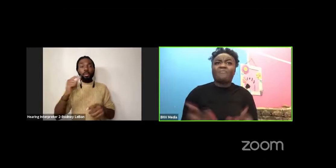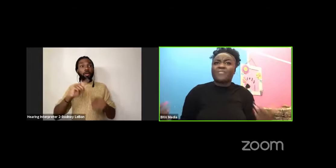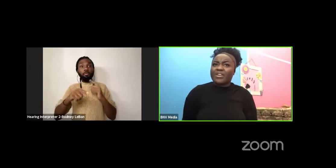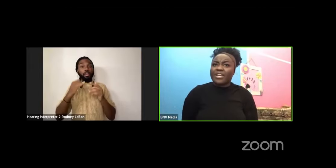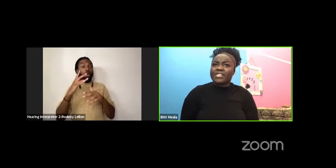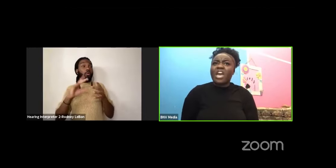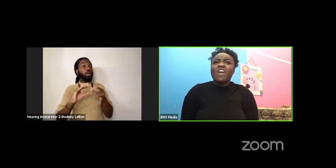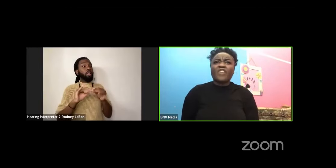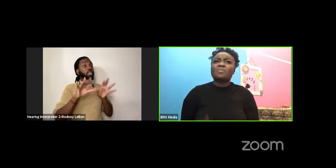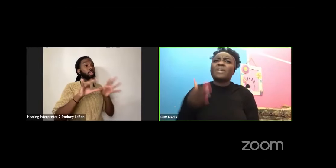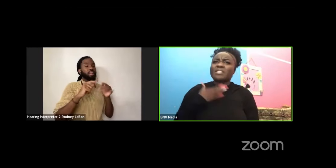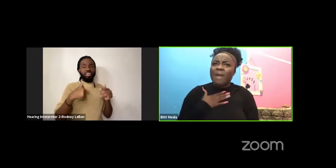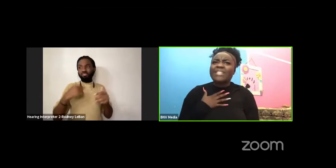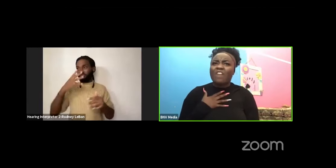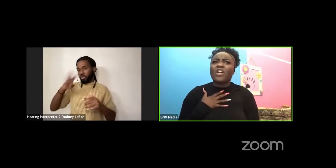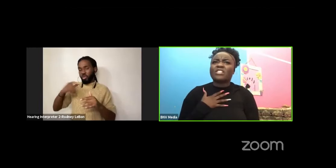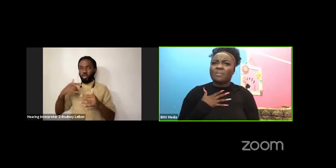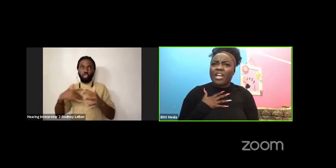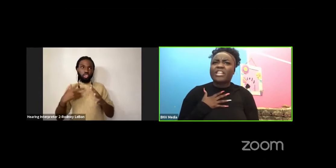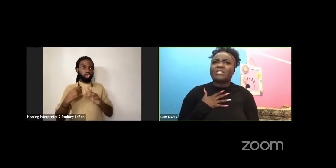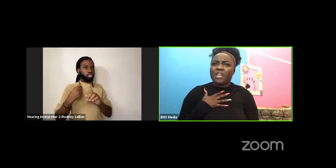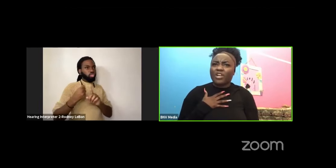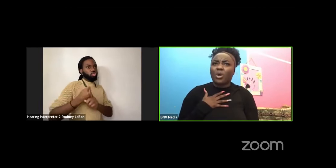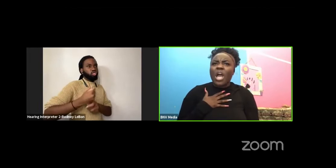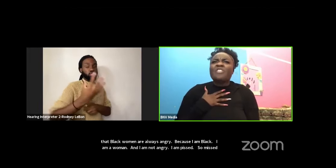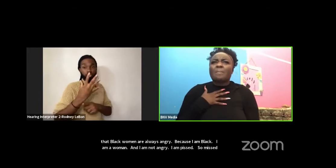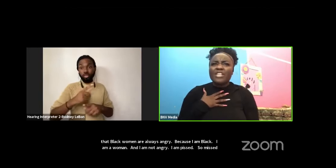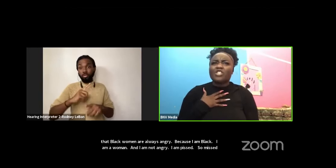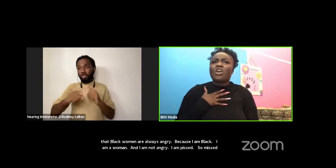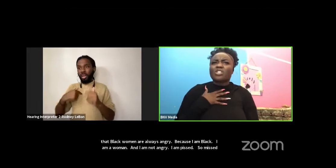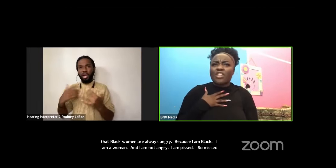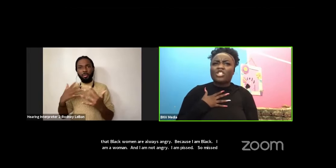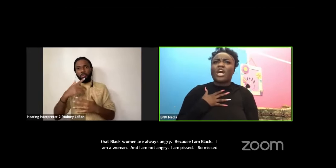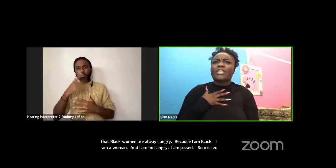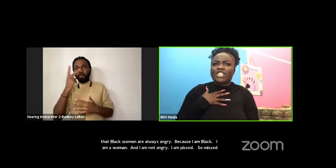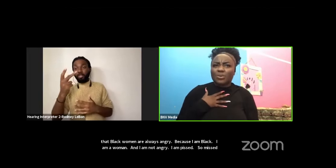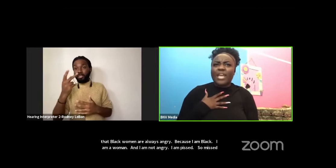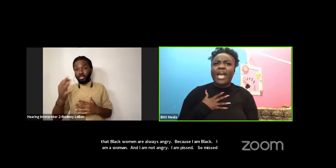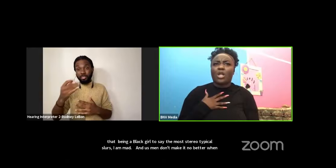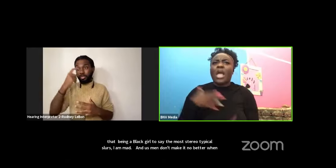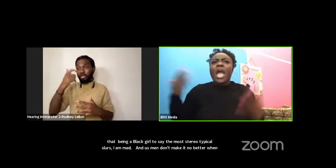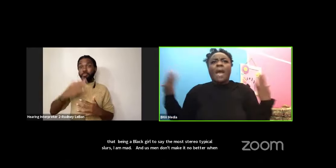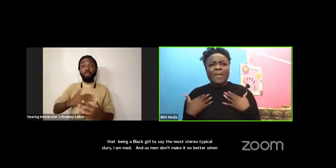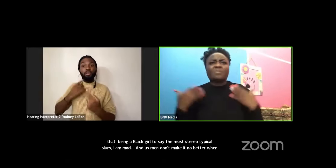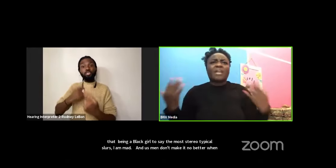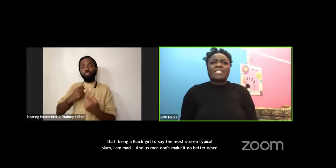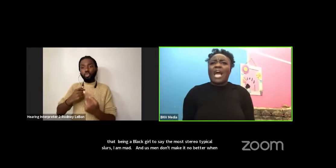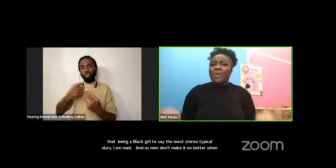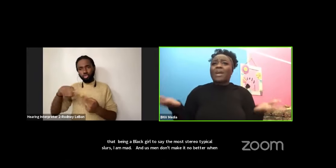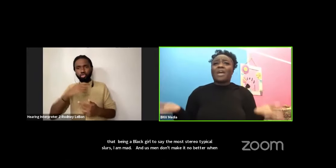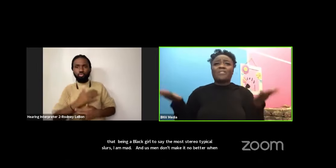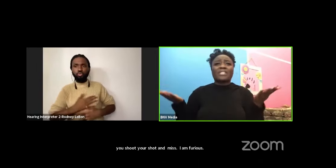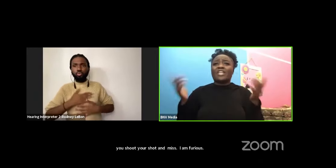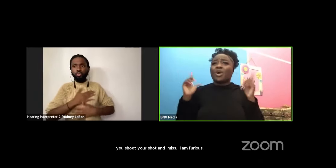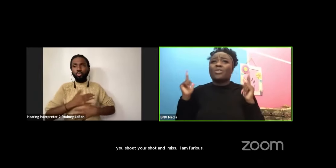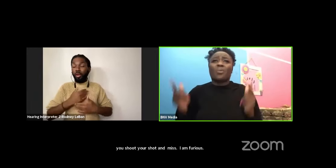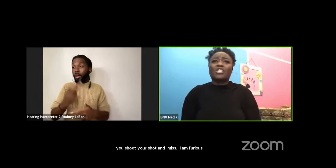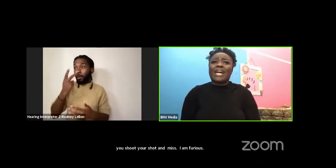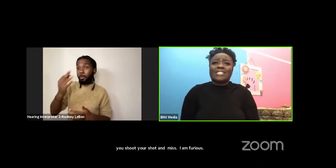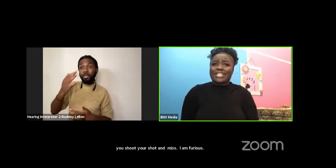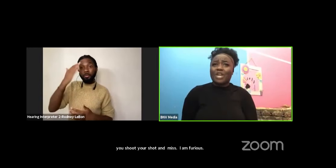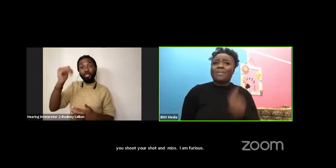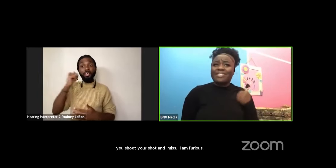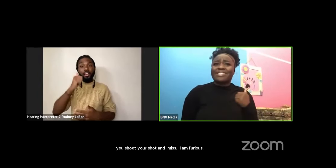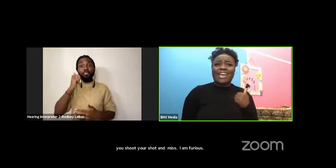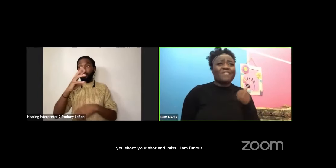to you. I'm furious. Furious because my downfall is America's miracle. That my struggles are the drug that you inhale. I'm pissed because I wake up every day knowing the